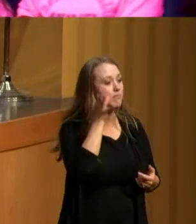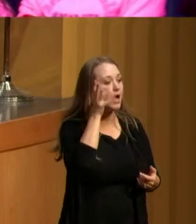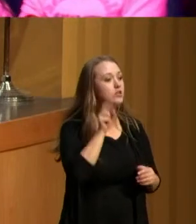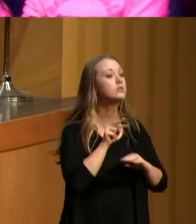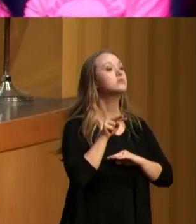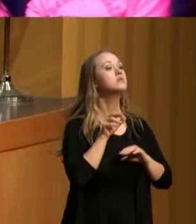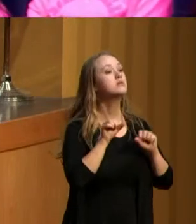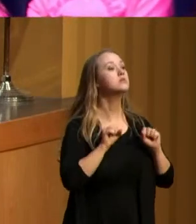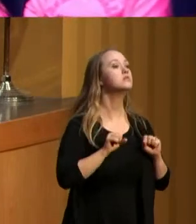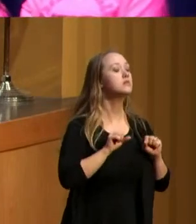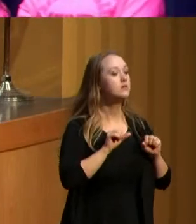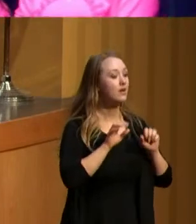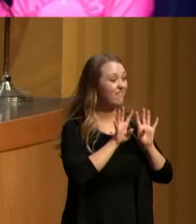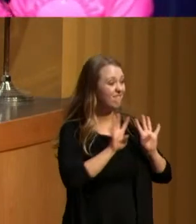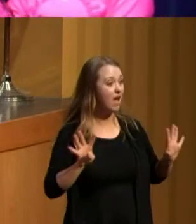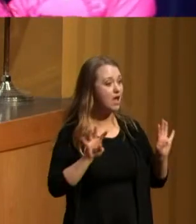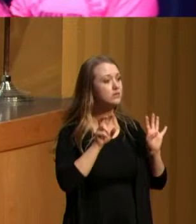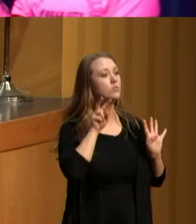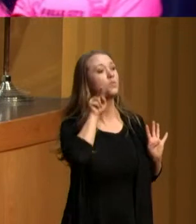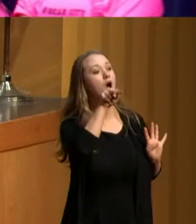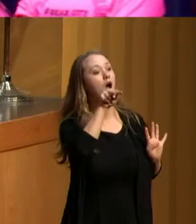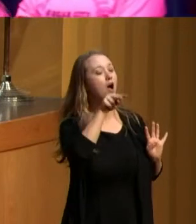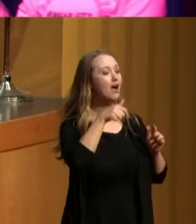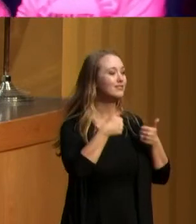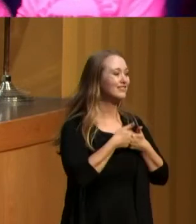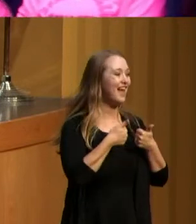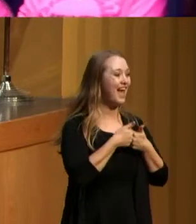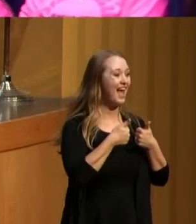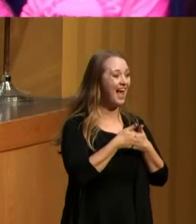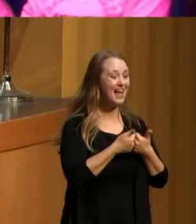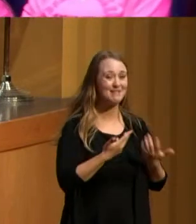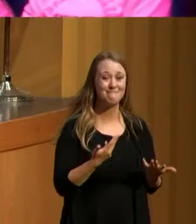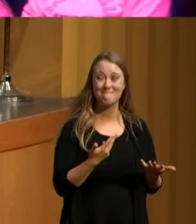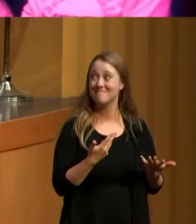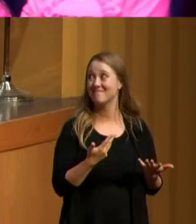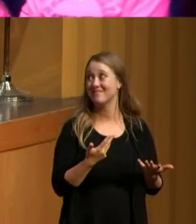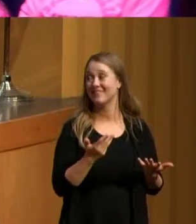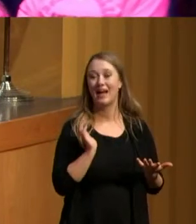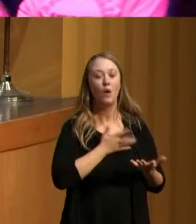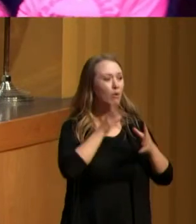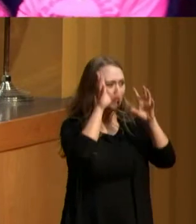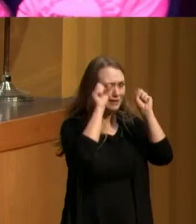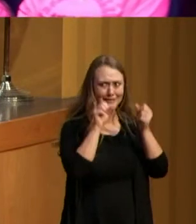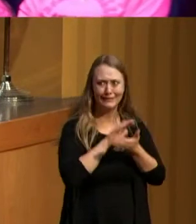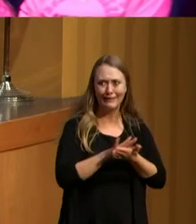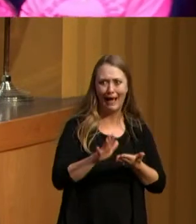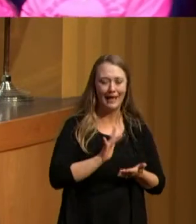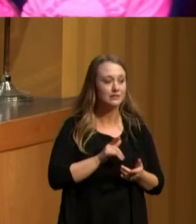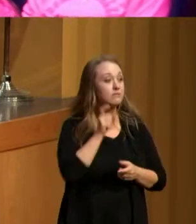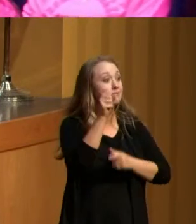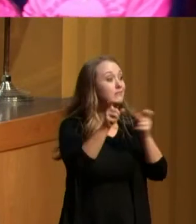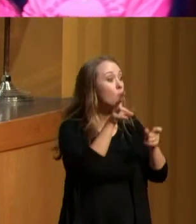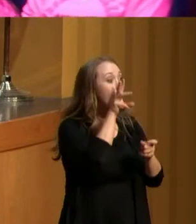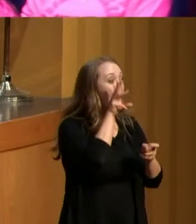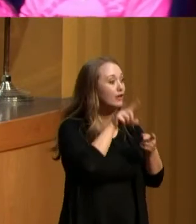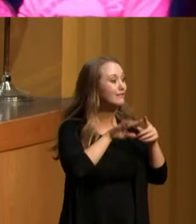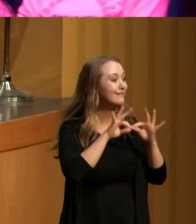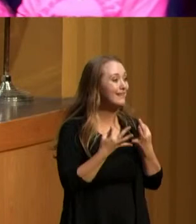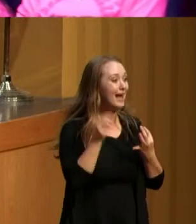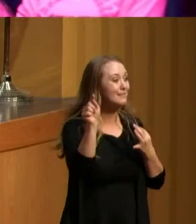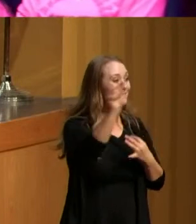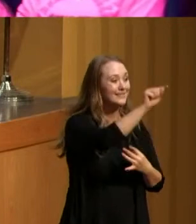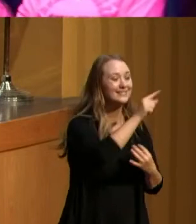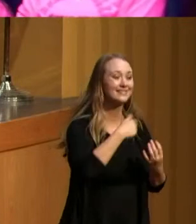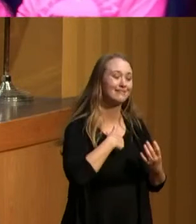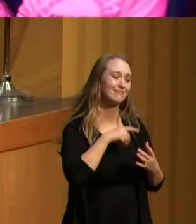out there behind the fences watching the games. And our president was so nice to hand out water to our families. And I had